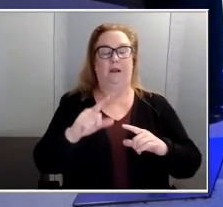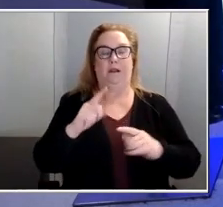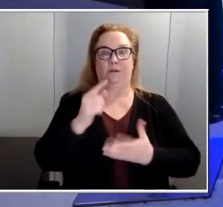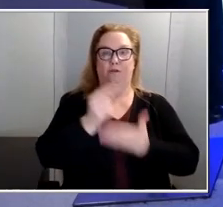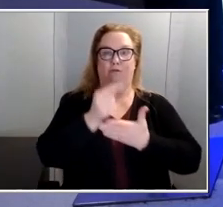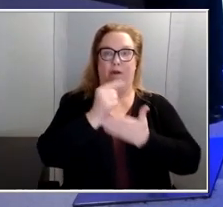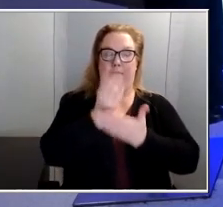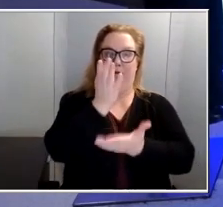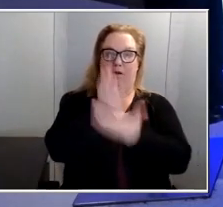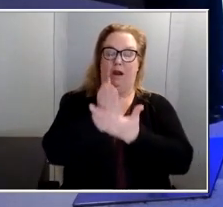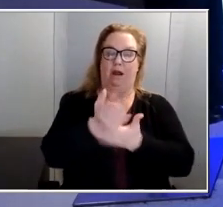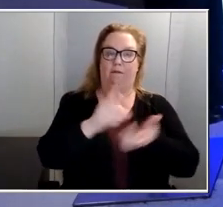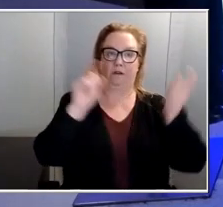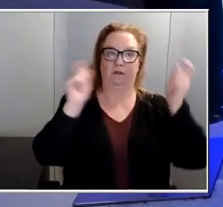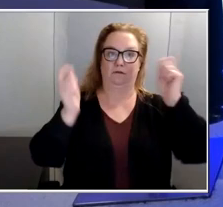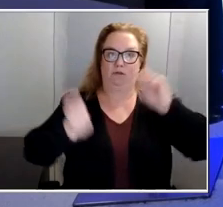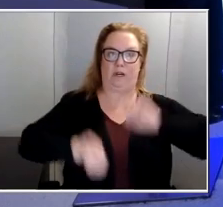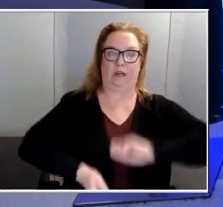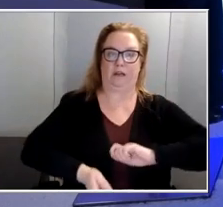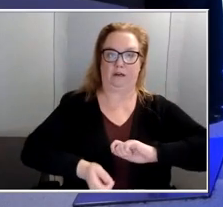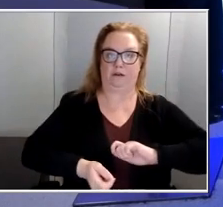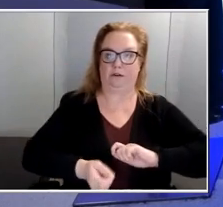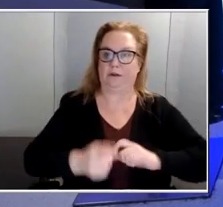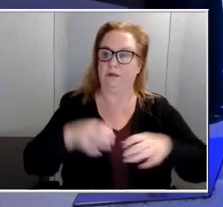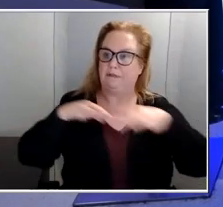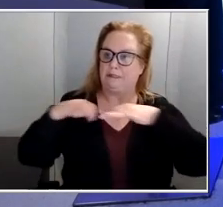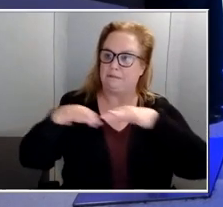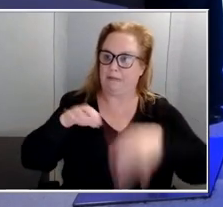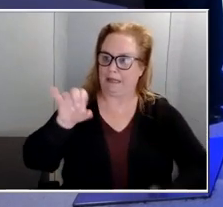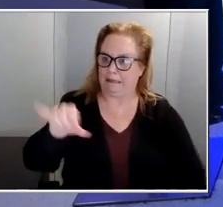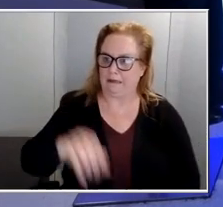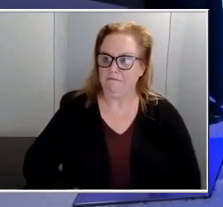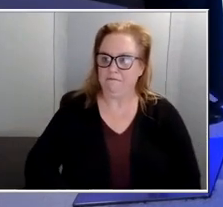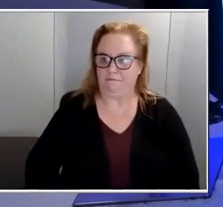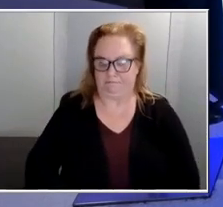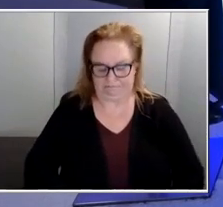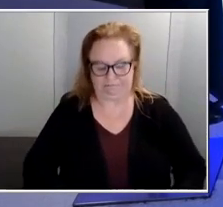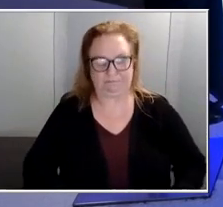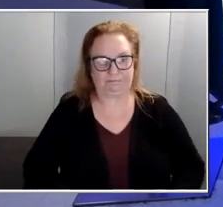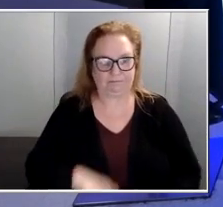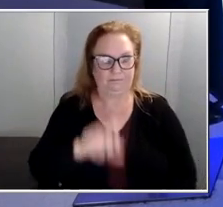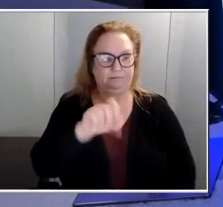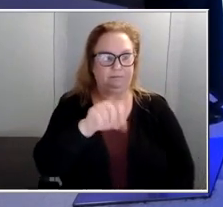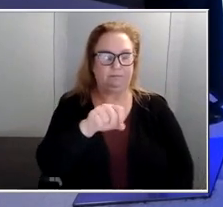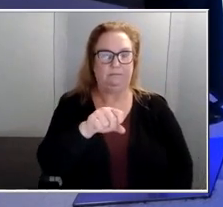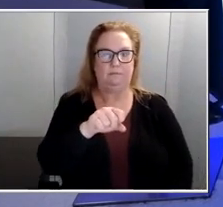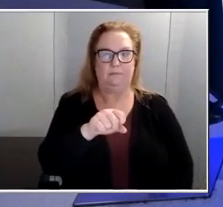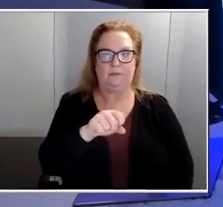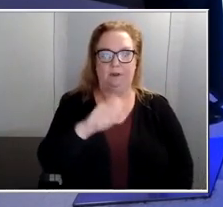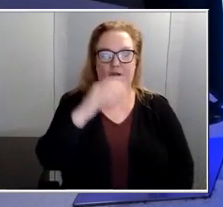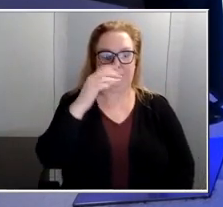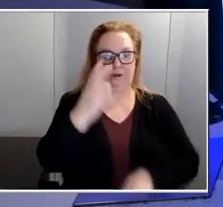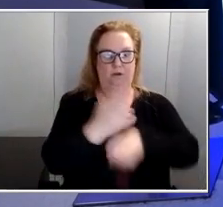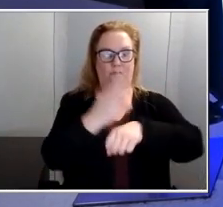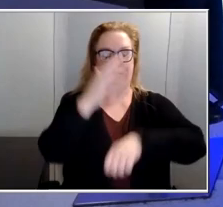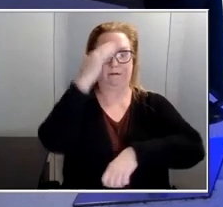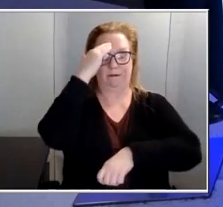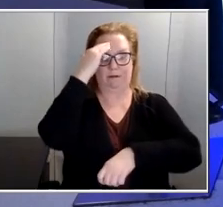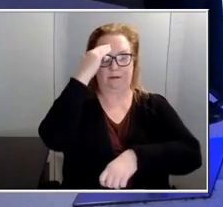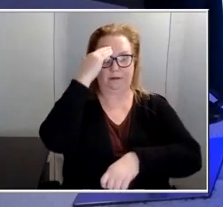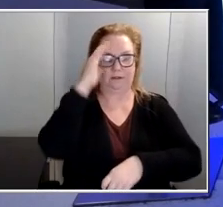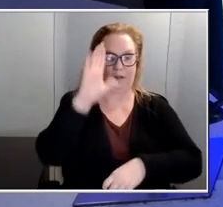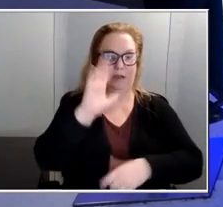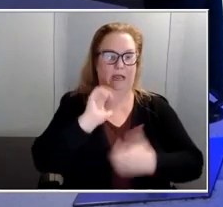everything. Dr. Merker, talk to us a little bit about that therapy. Absolutely. Leveraging our knowledge of how the immune system